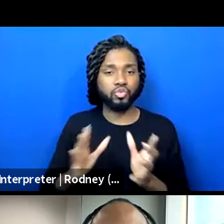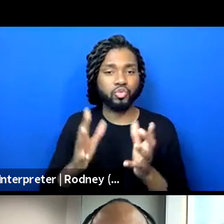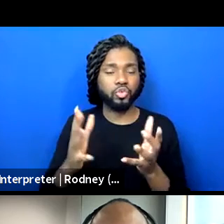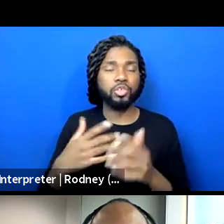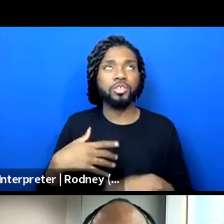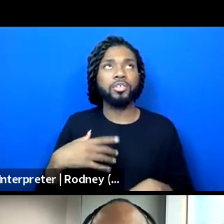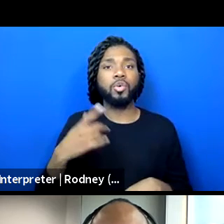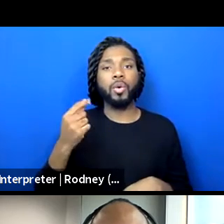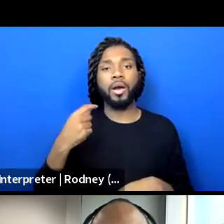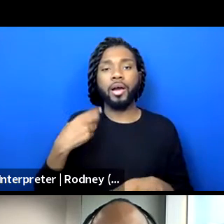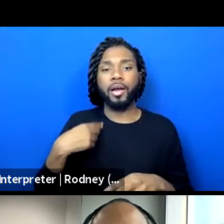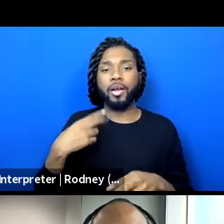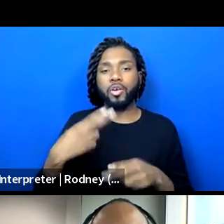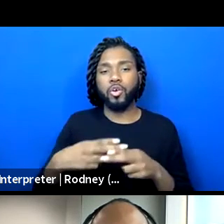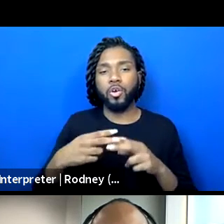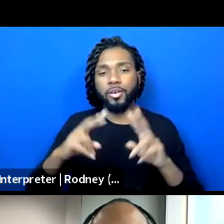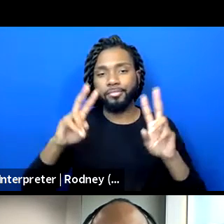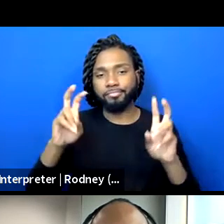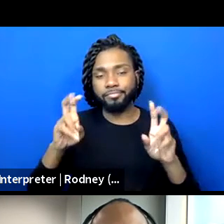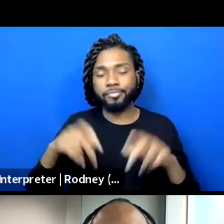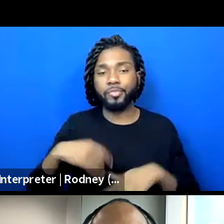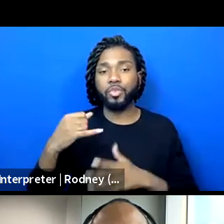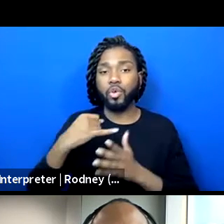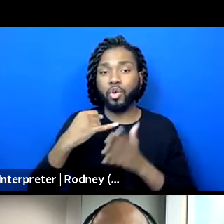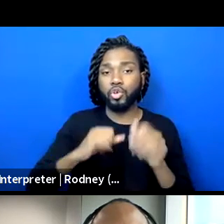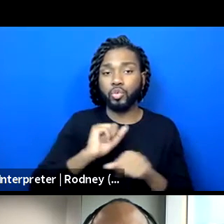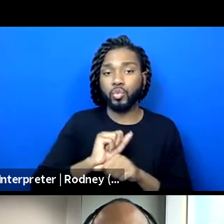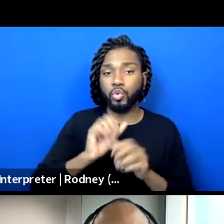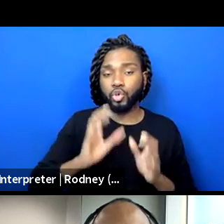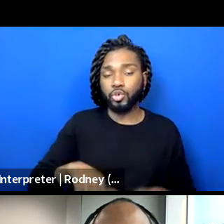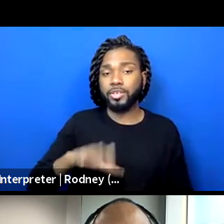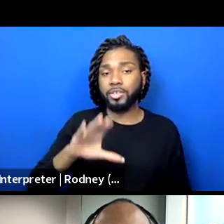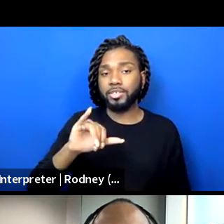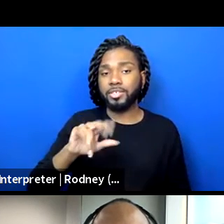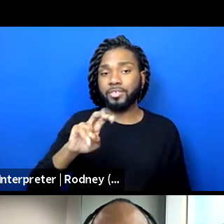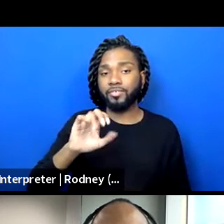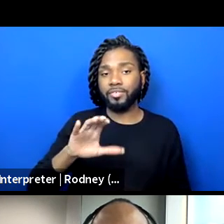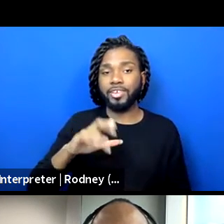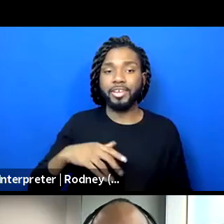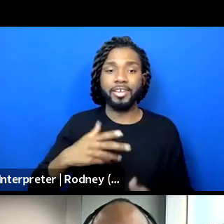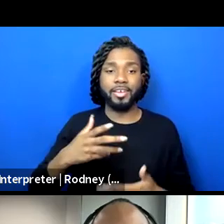in draft, the Art Worker Civic Engagement Initiative.